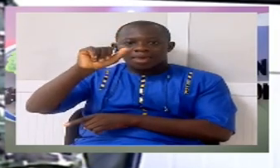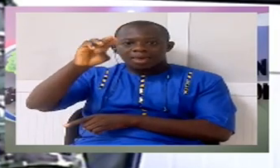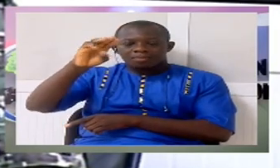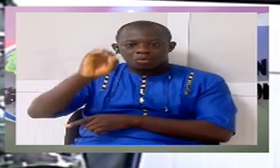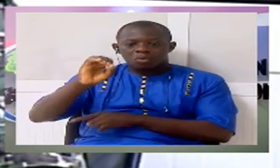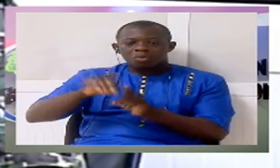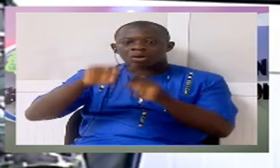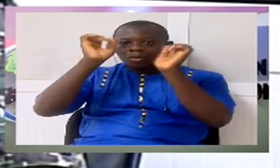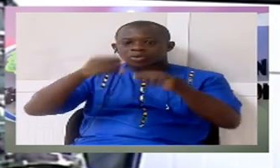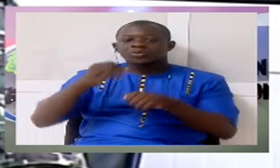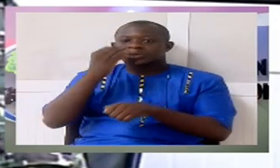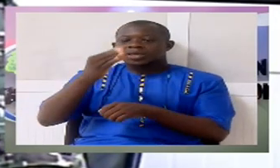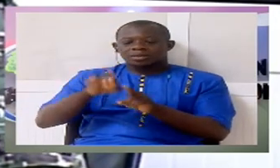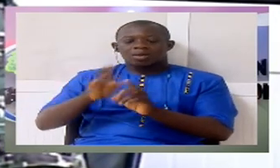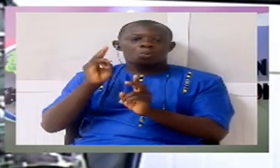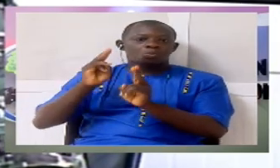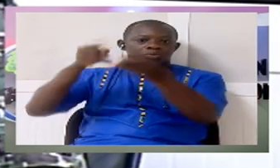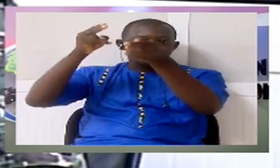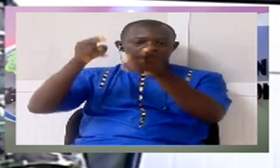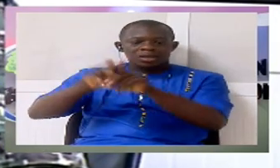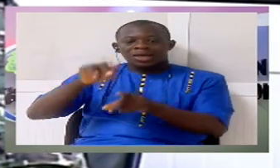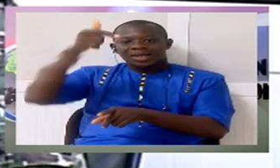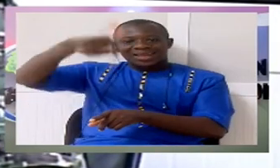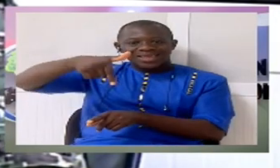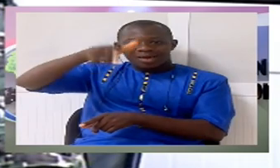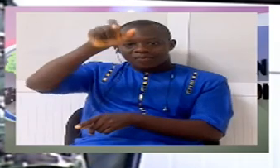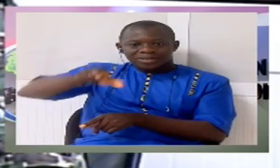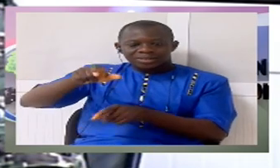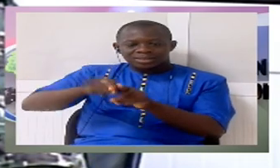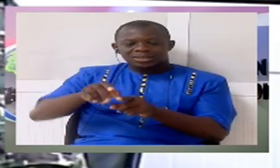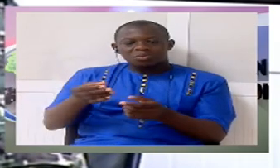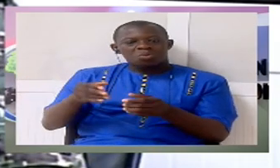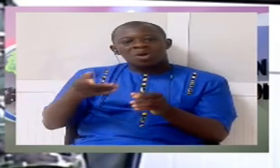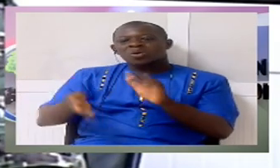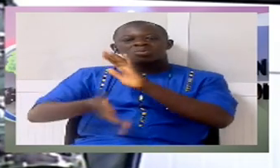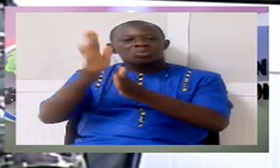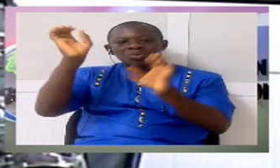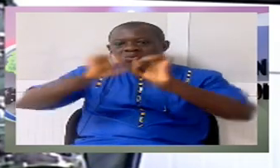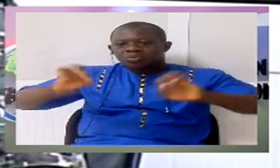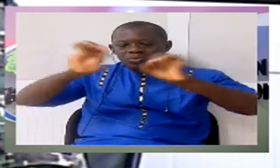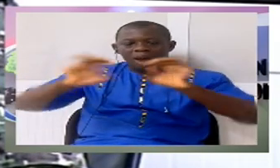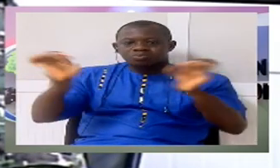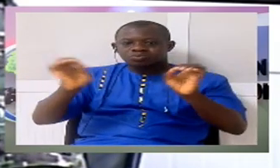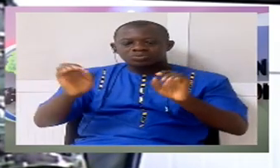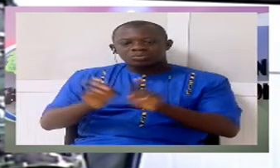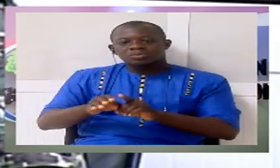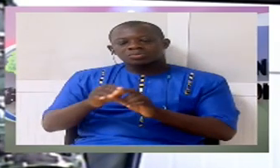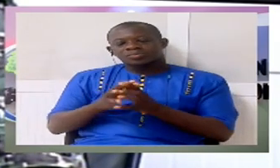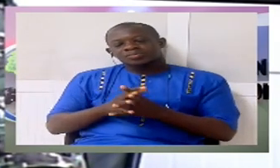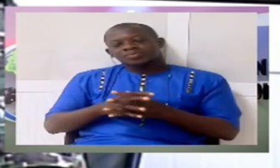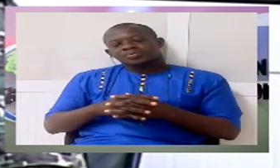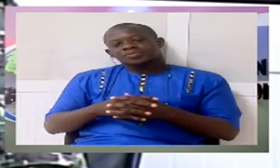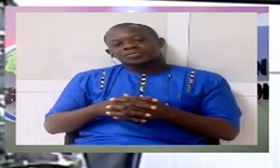call the shooting of that Nigerian cold blood murder? Al Mamu momu nga mi nga wax ni sax mbiri fetel bim